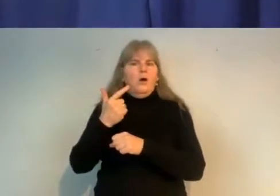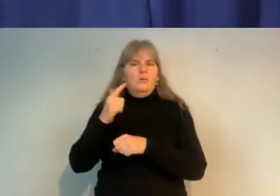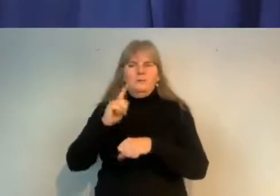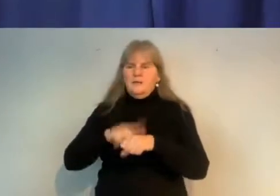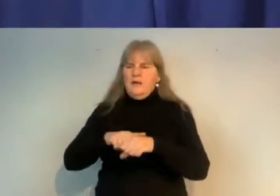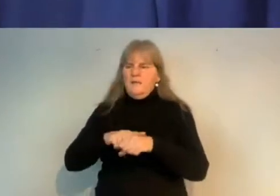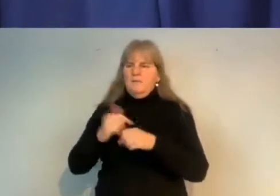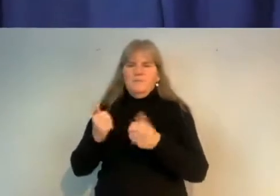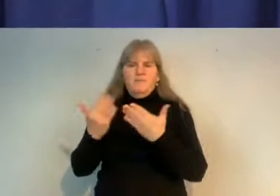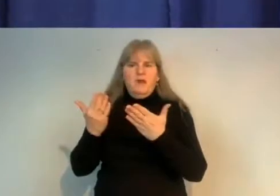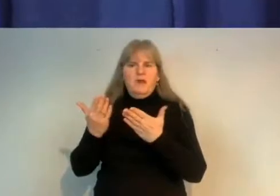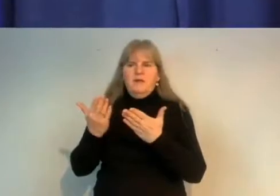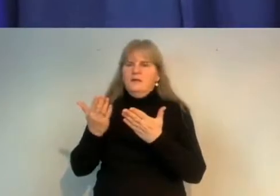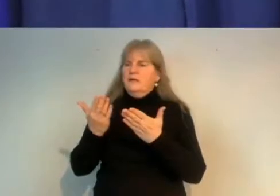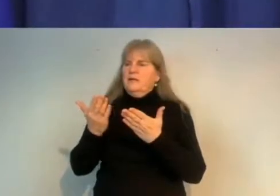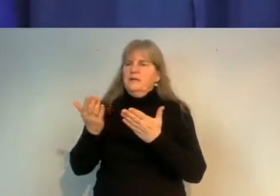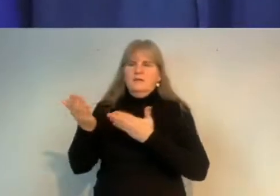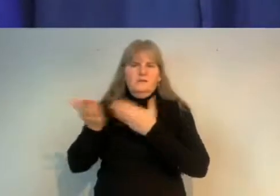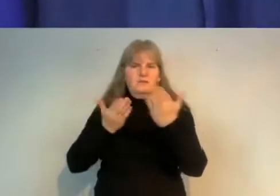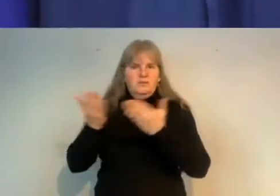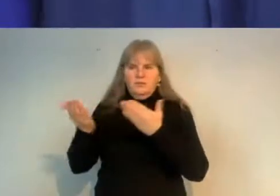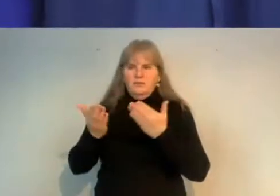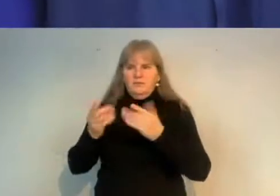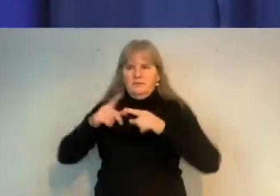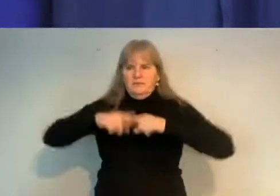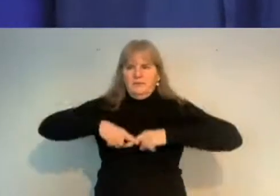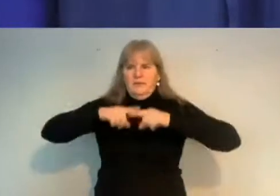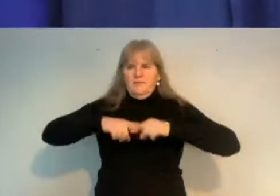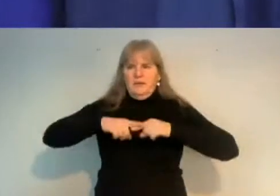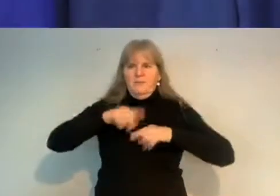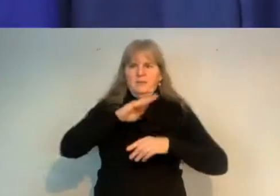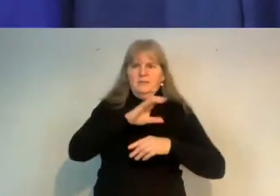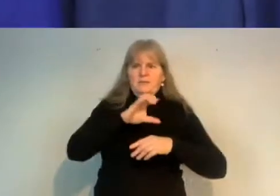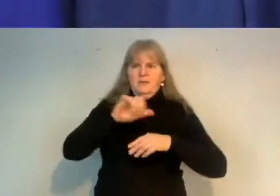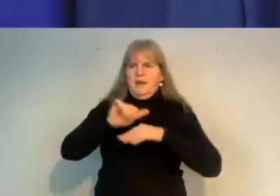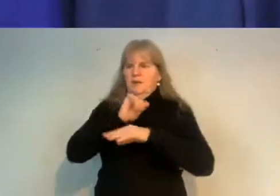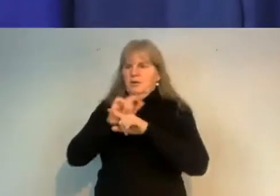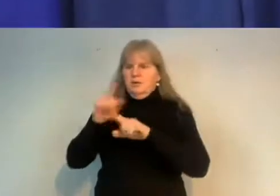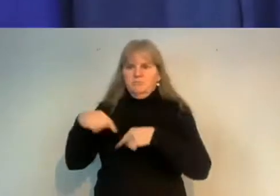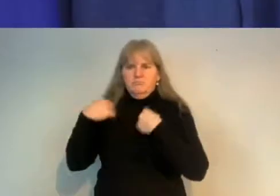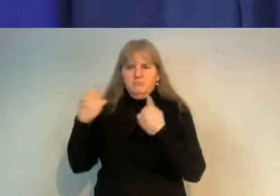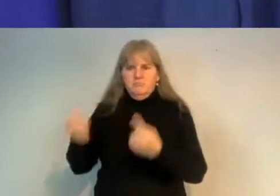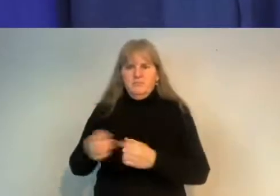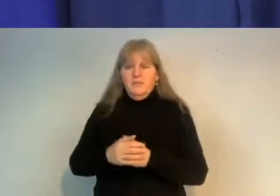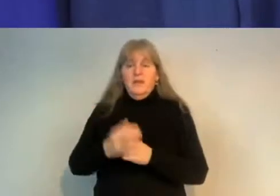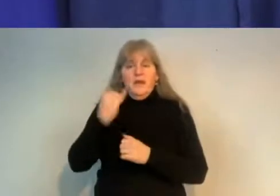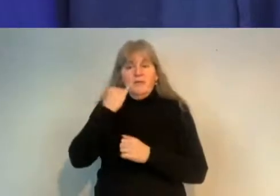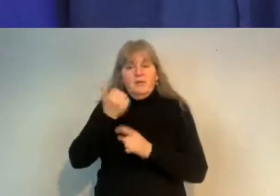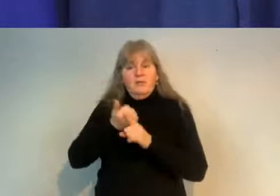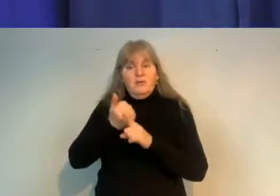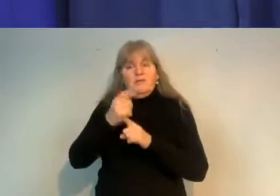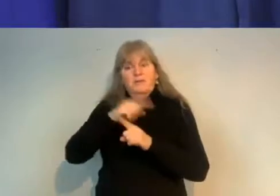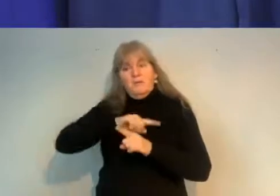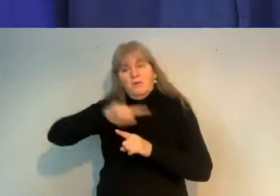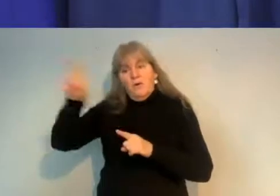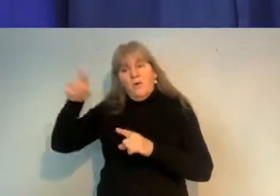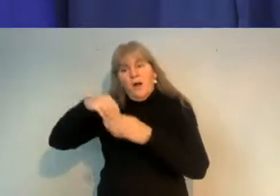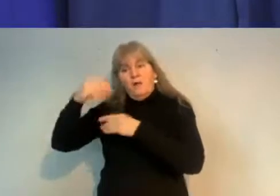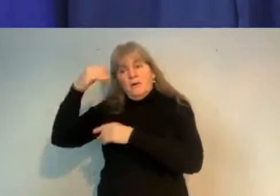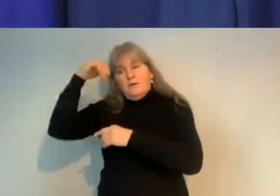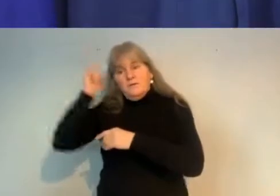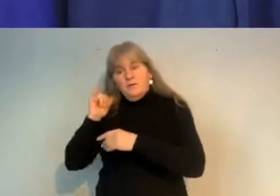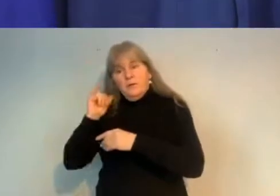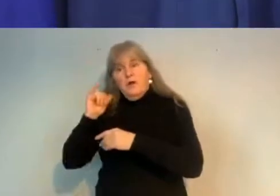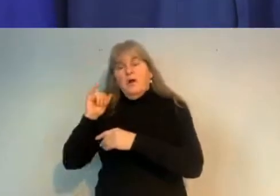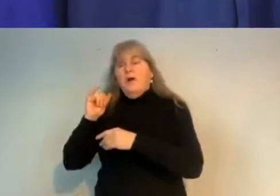two provinces that we rely on heavily, both British Columbia and Alberta. Anybody who's ever had to go out for medical or medevac,